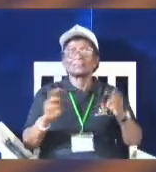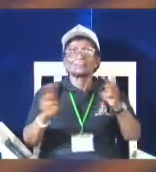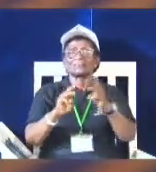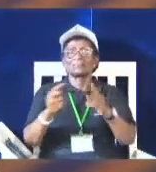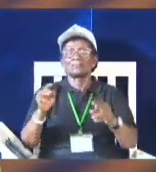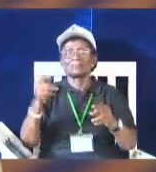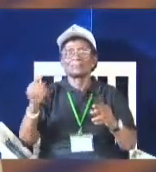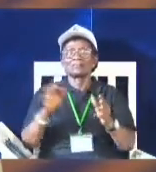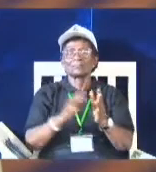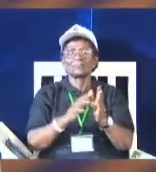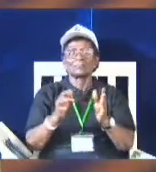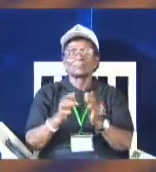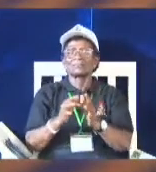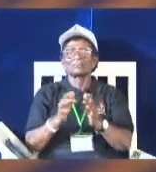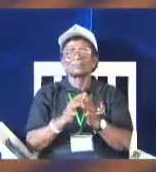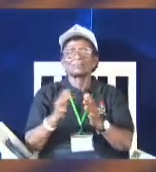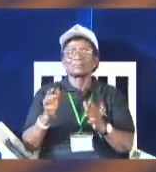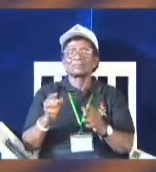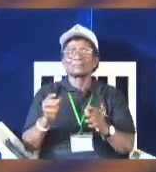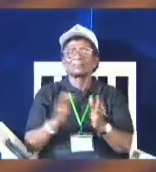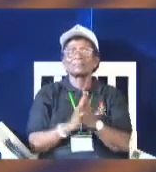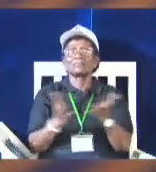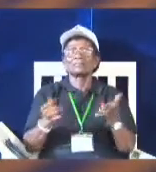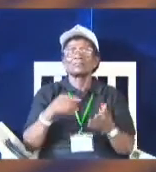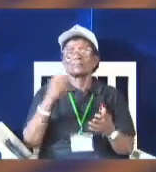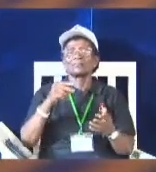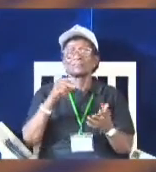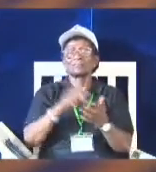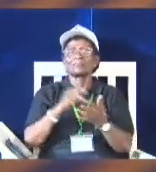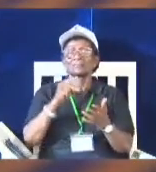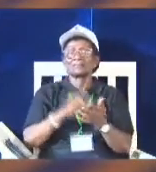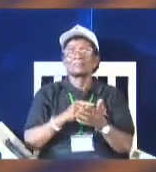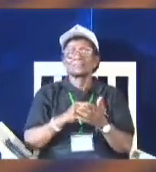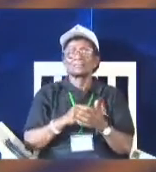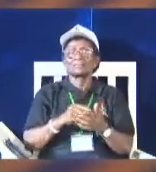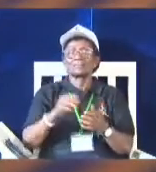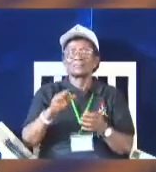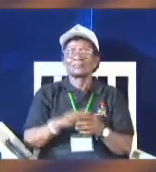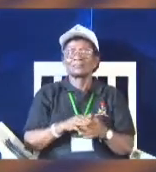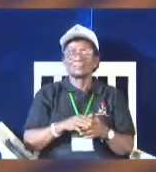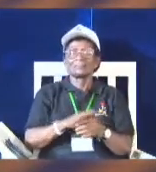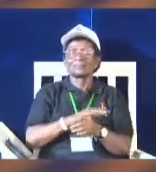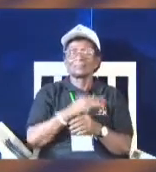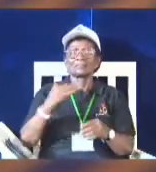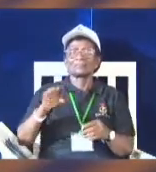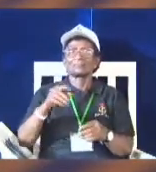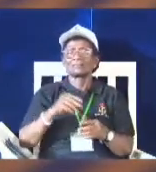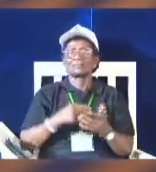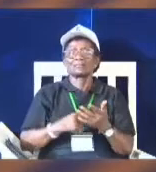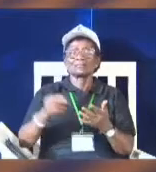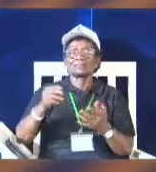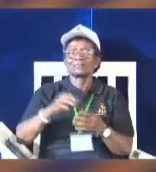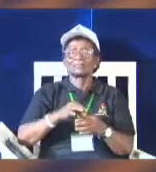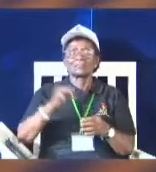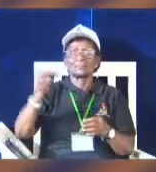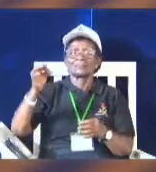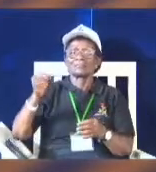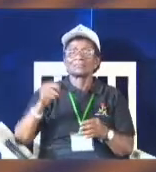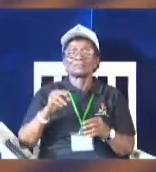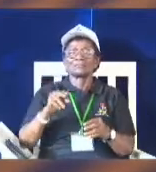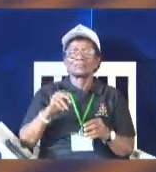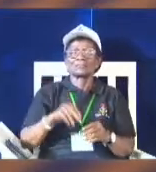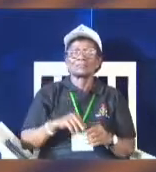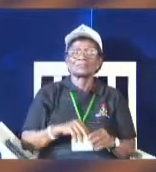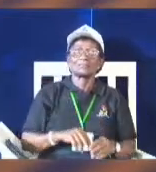The Bible said, Paul, full of the Holy Spirit, looked at